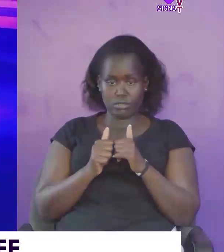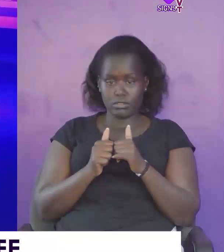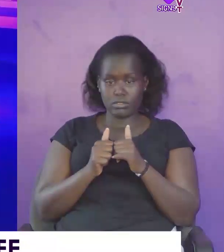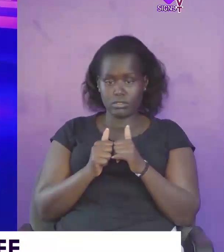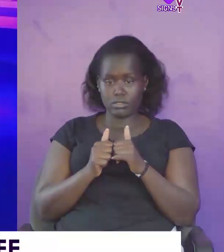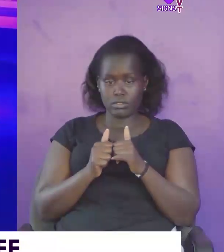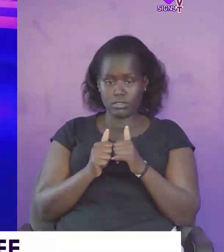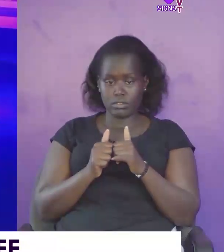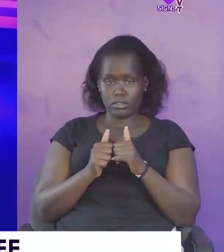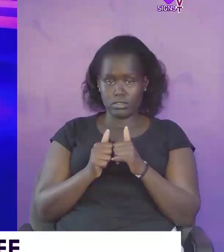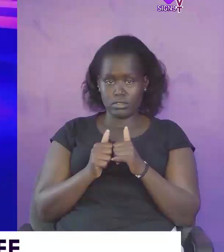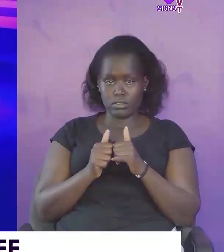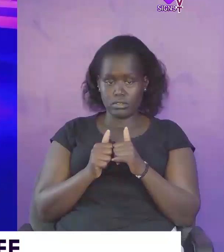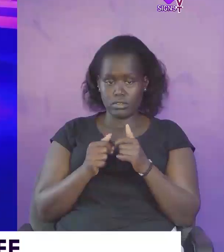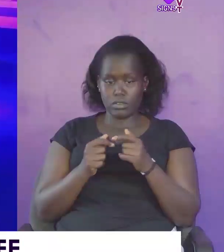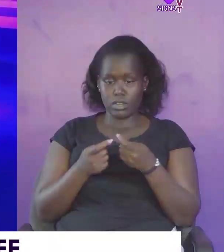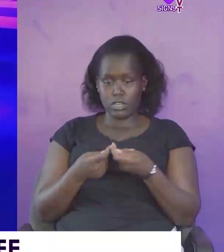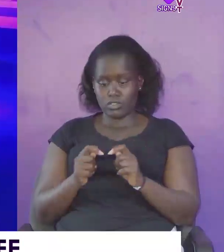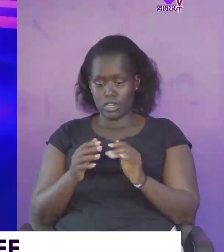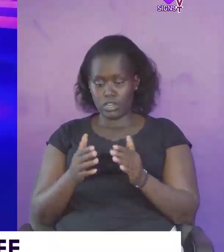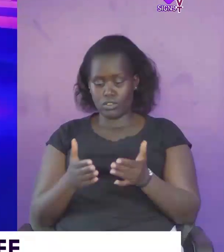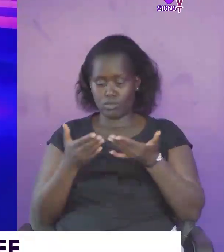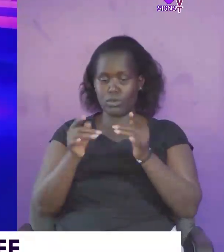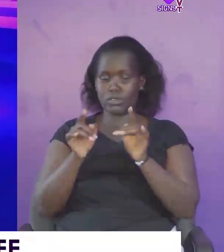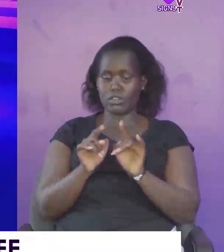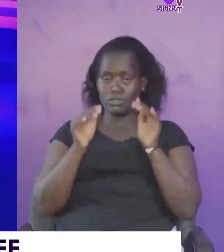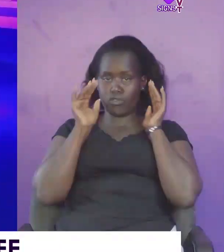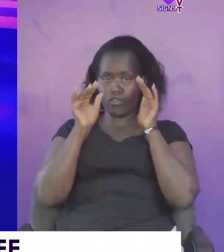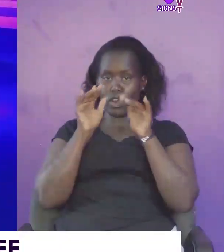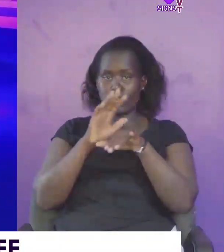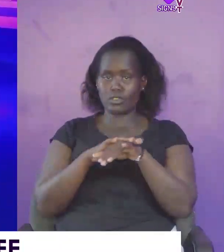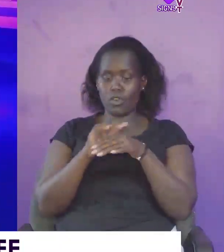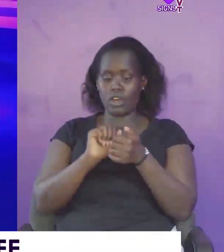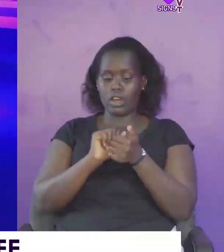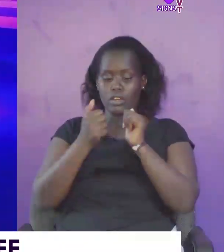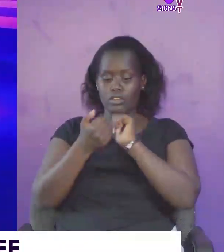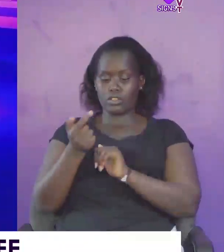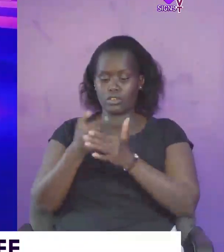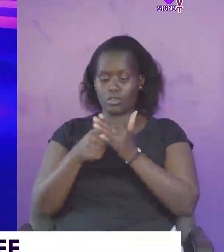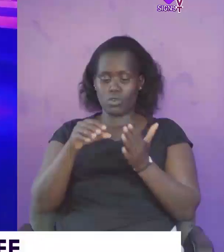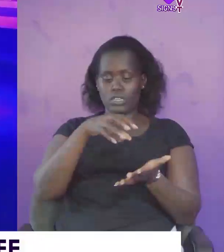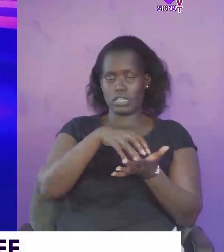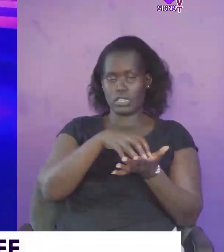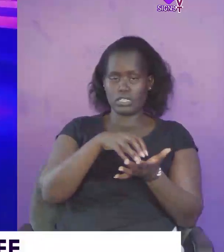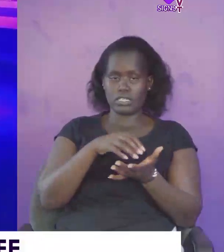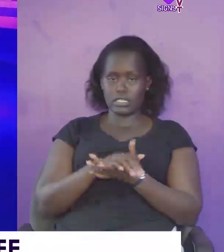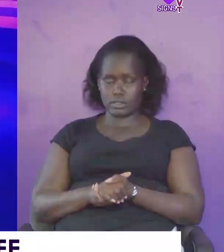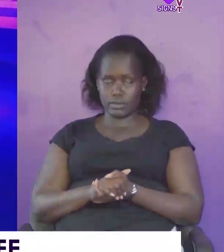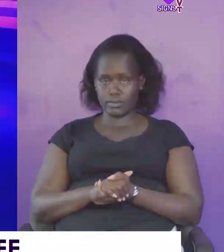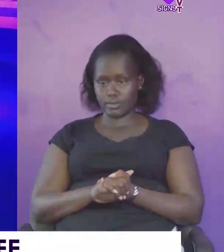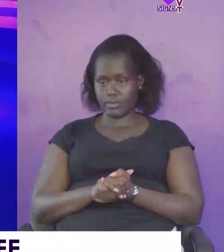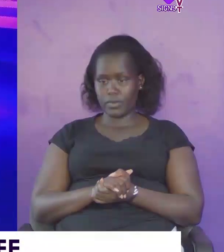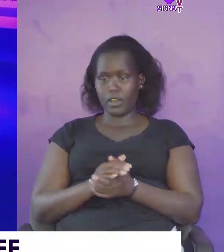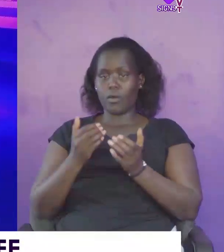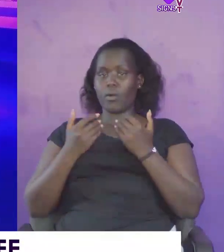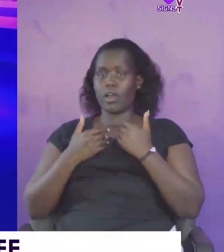we should try Focus to on. promote and focus on, especially on changing the status quo. By the way, Brian, is there a day